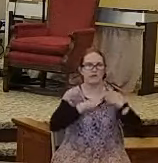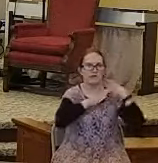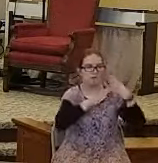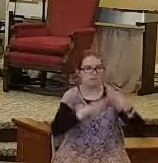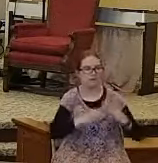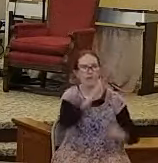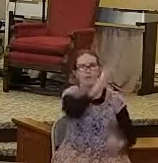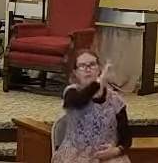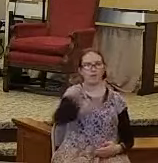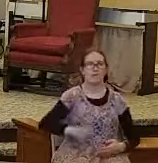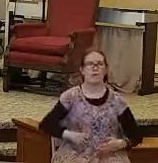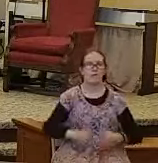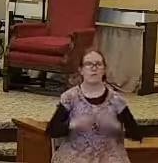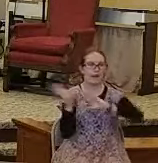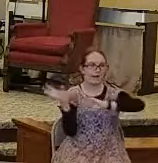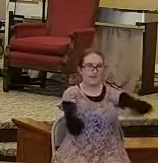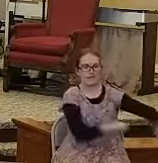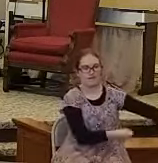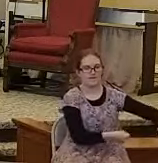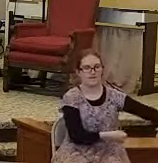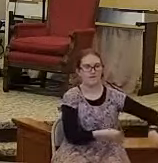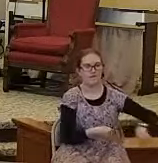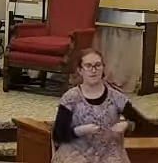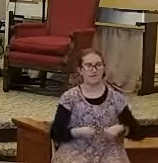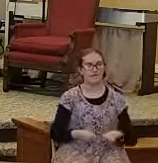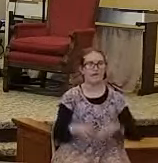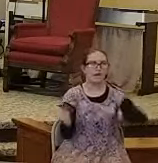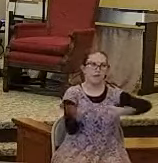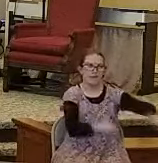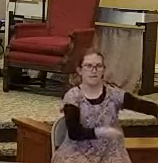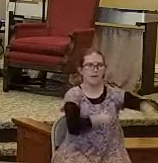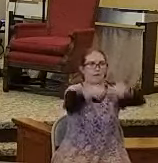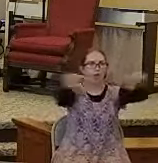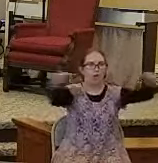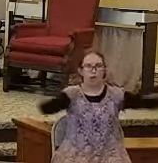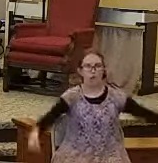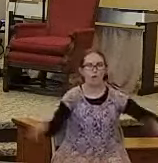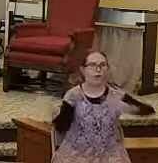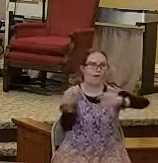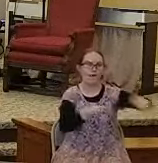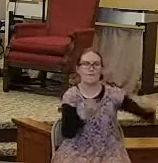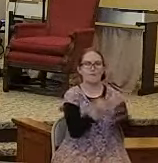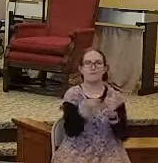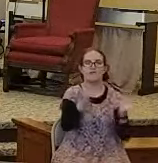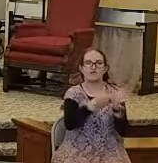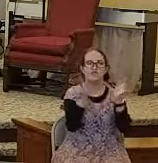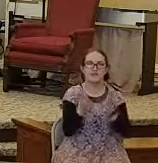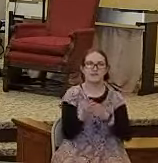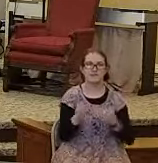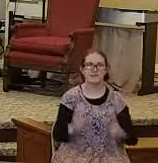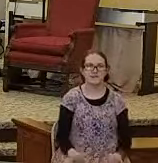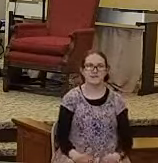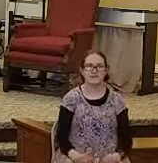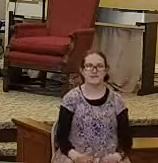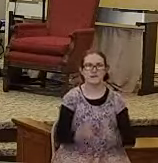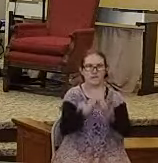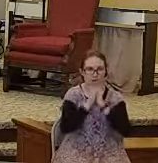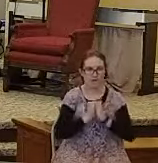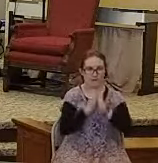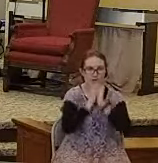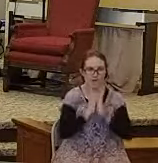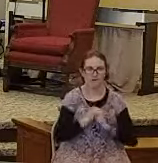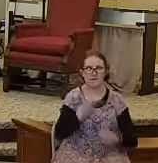the Lord and leave it there. Hallelujah. Leave it at the altar. Leave it with Jesus. Hallelujah. Amen.